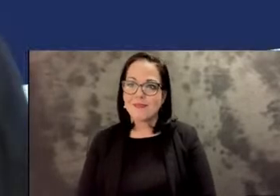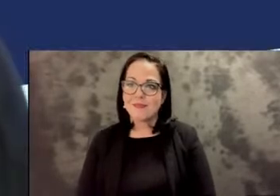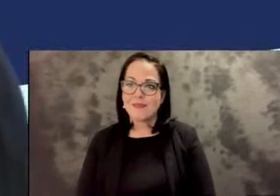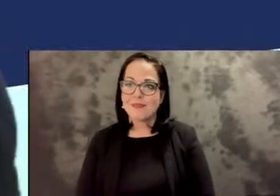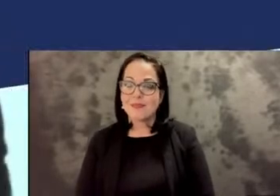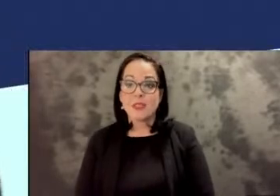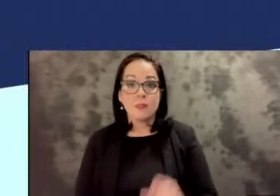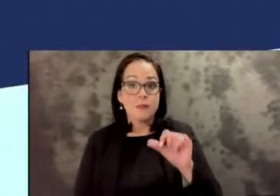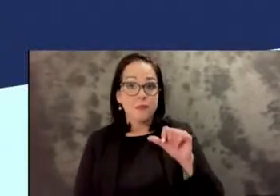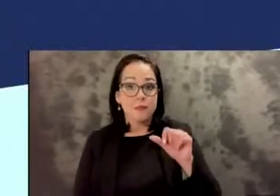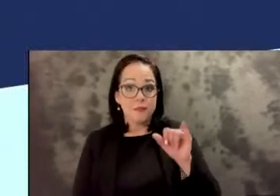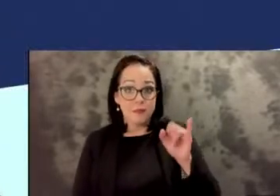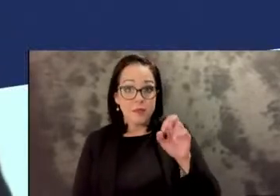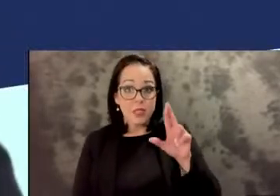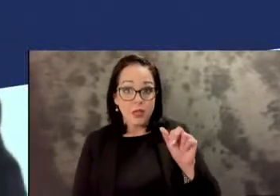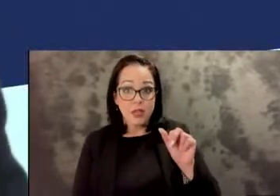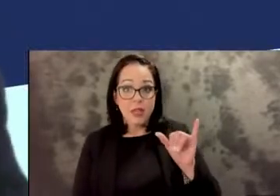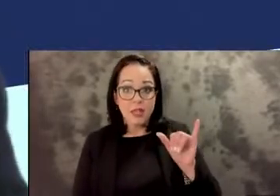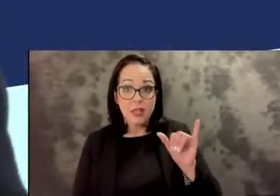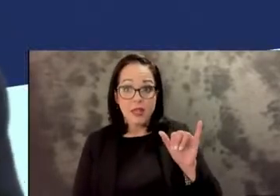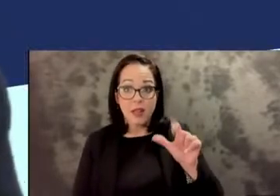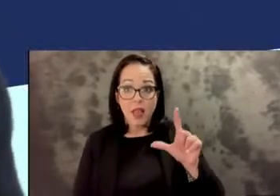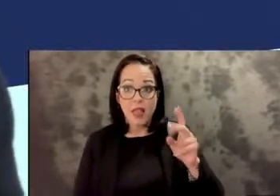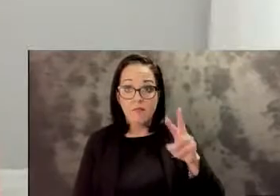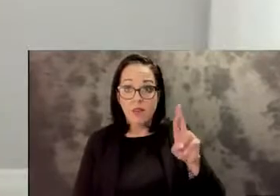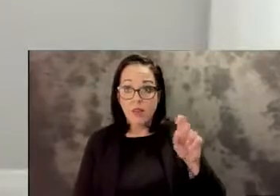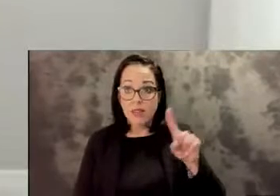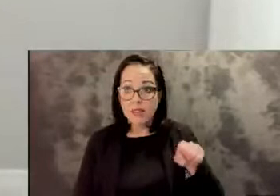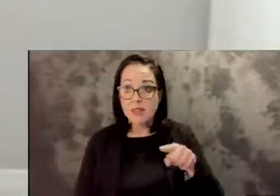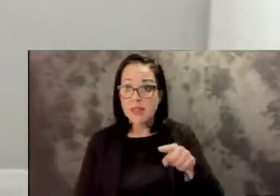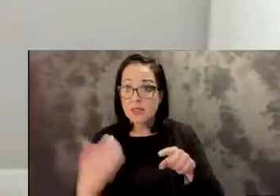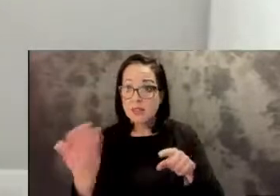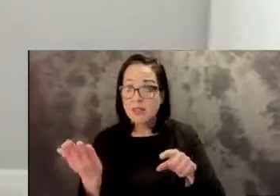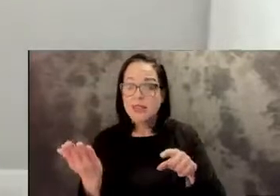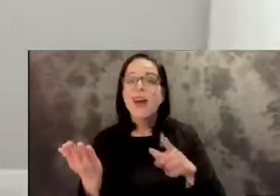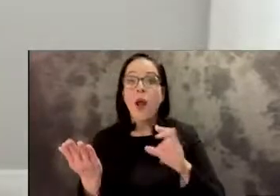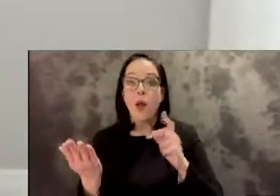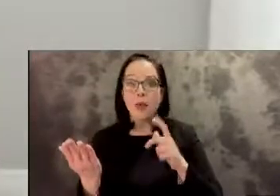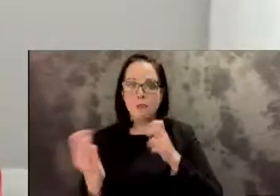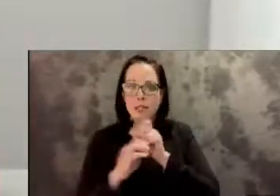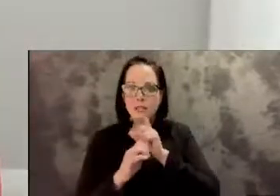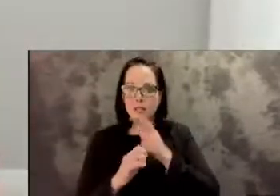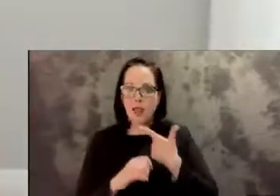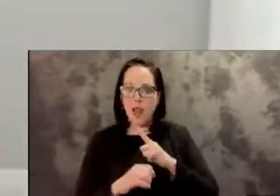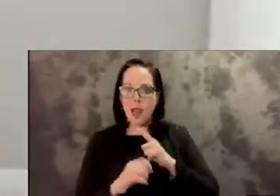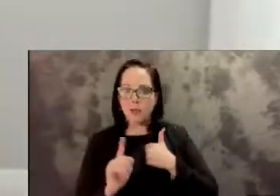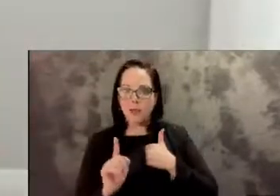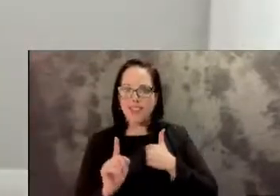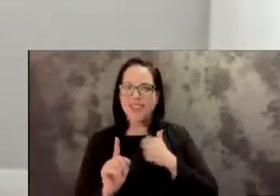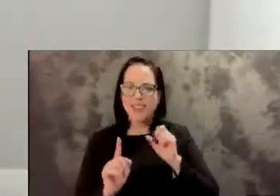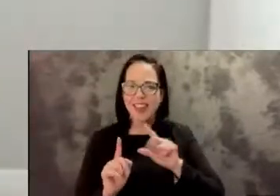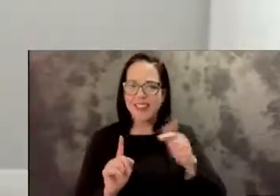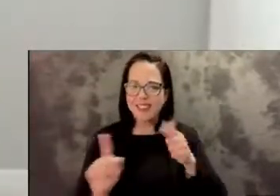Chair Alvarez, would you like to acknowledge the other members of your subcommittee? Okay, great. Just making sure I'm doing that. Yes, thank you. Okay.